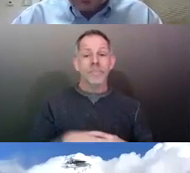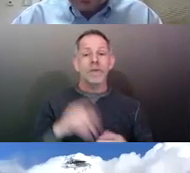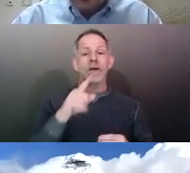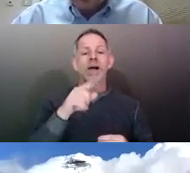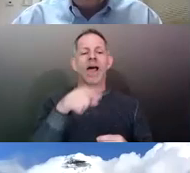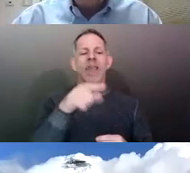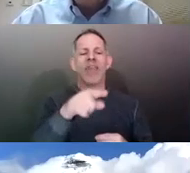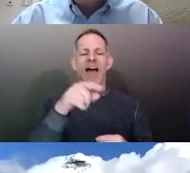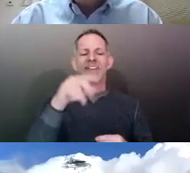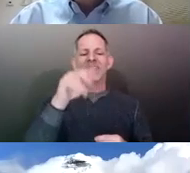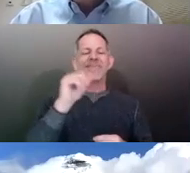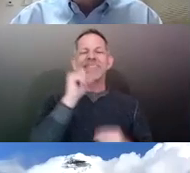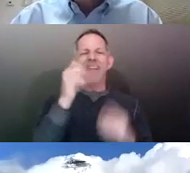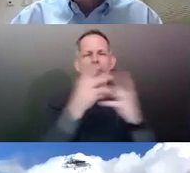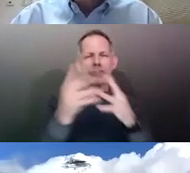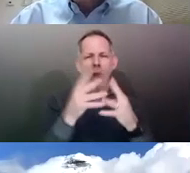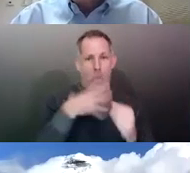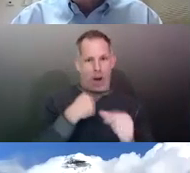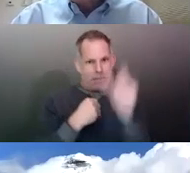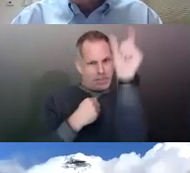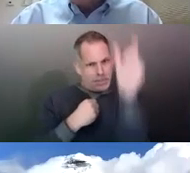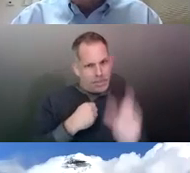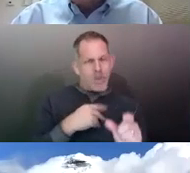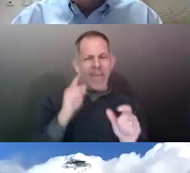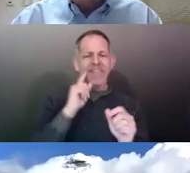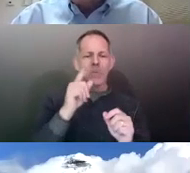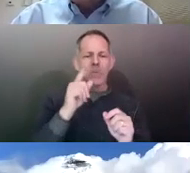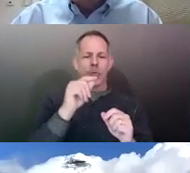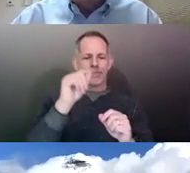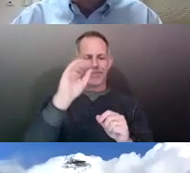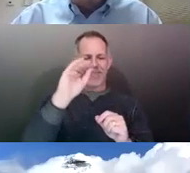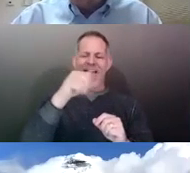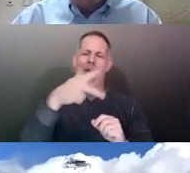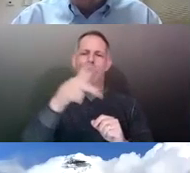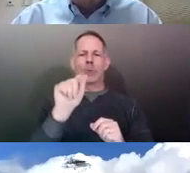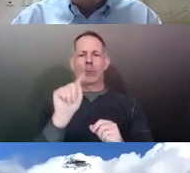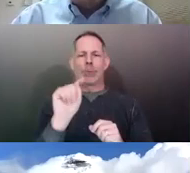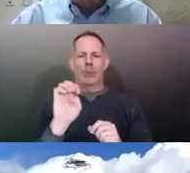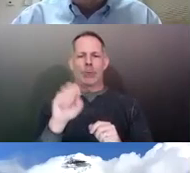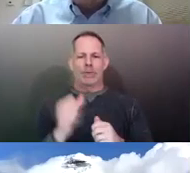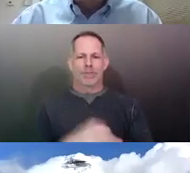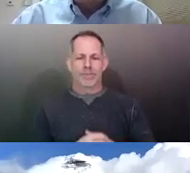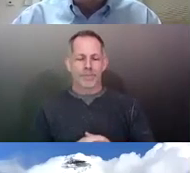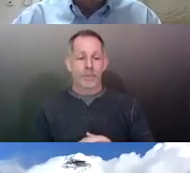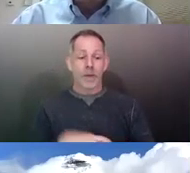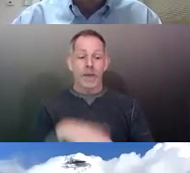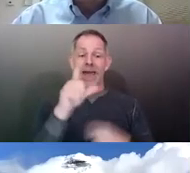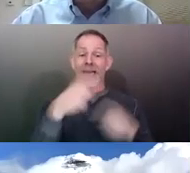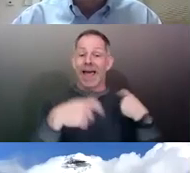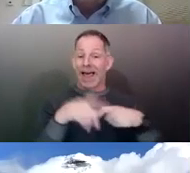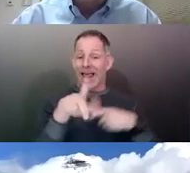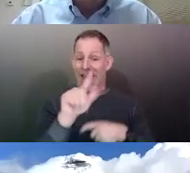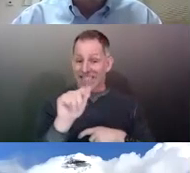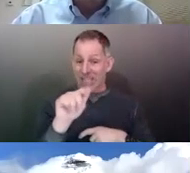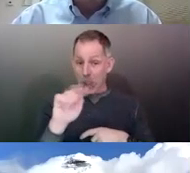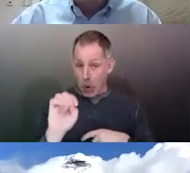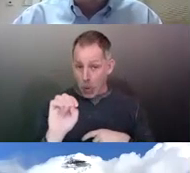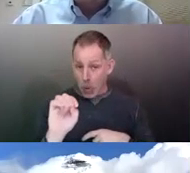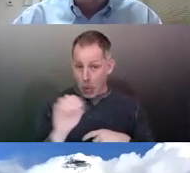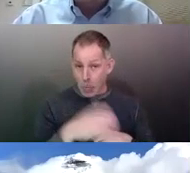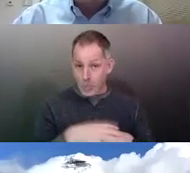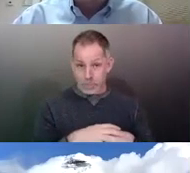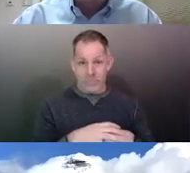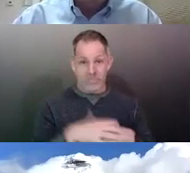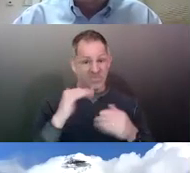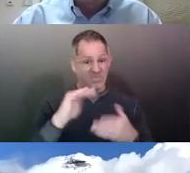although whites and Latinos have the far greater numbers of cases, as I mentioned earlier, there are some other groups